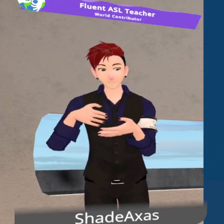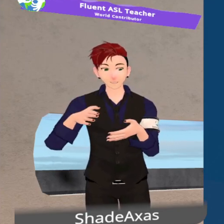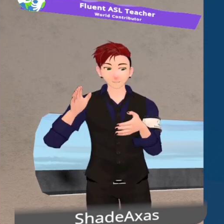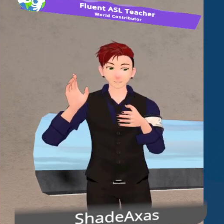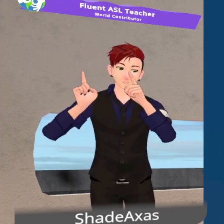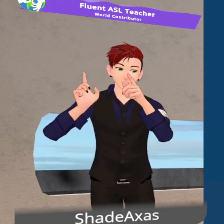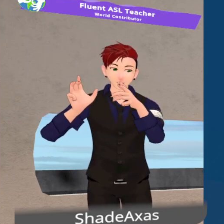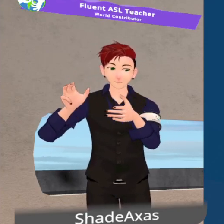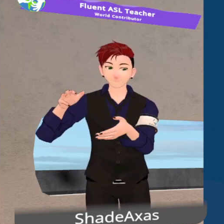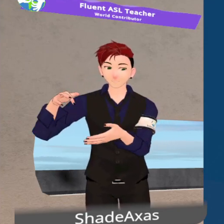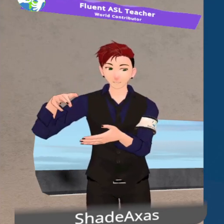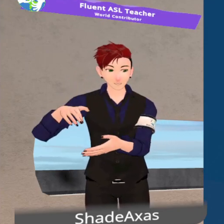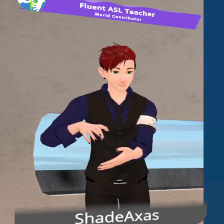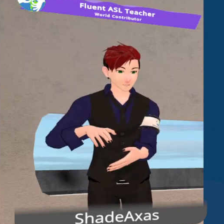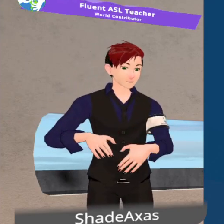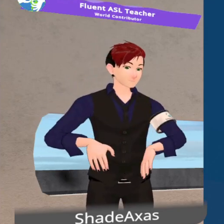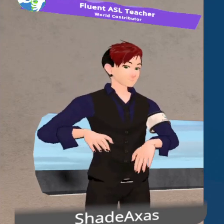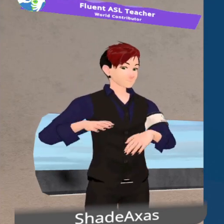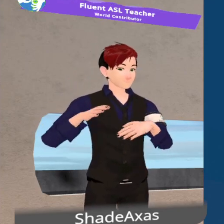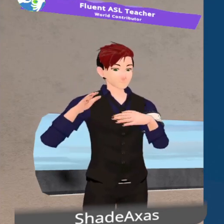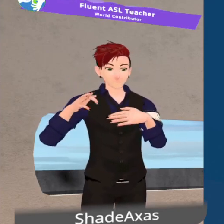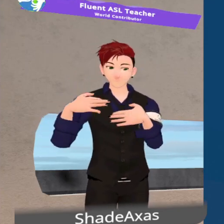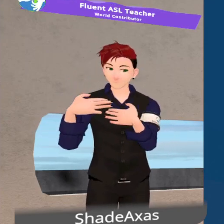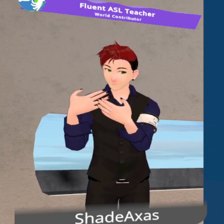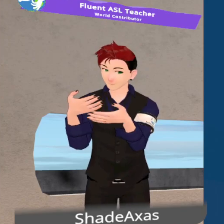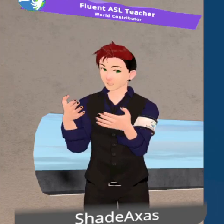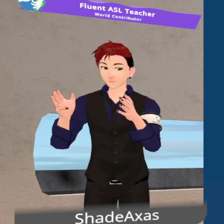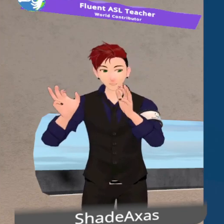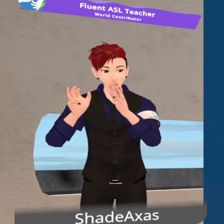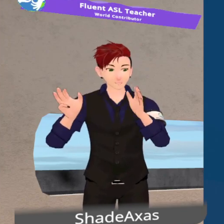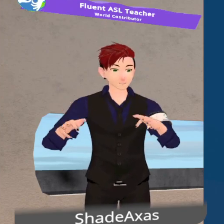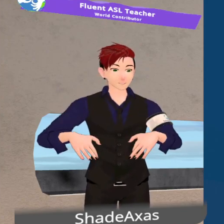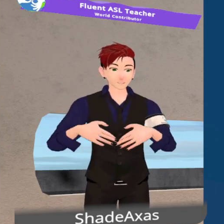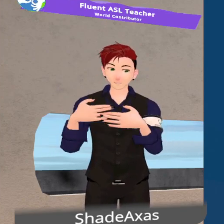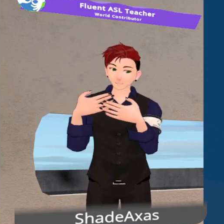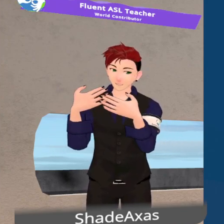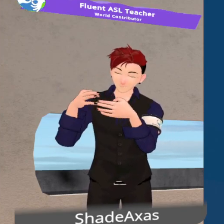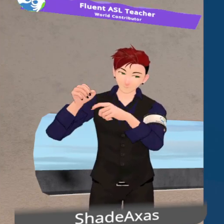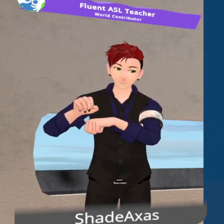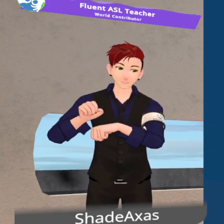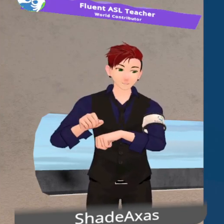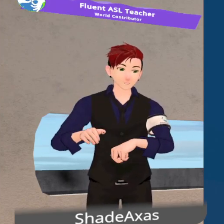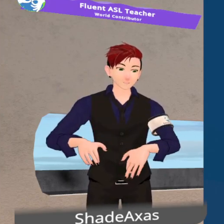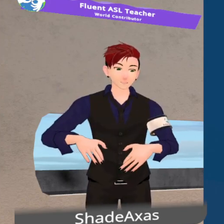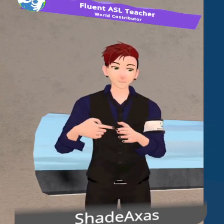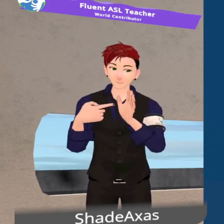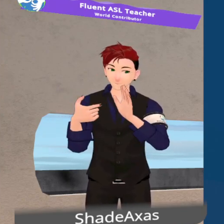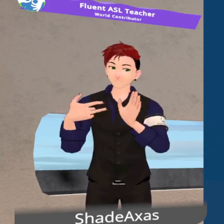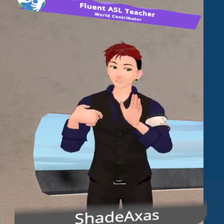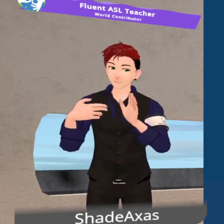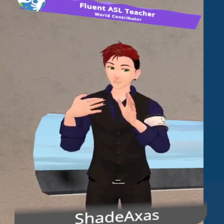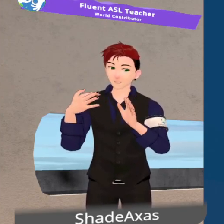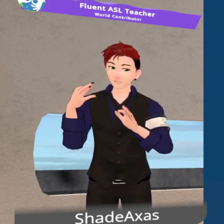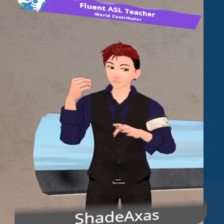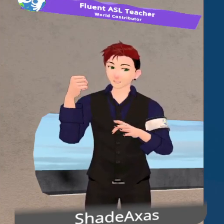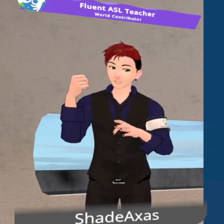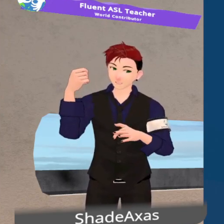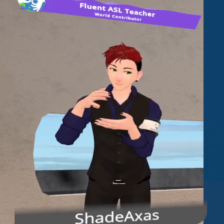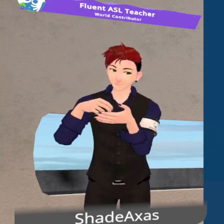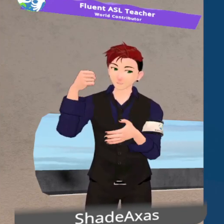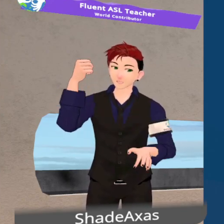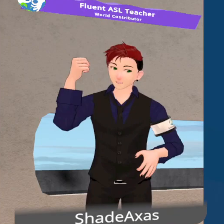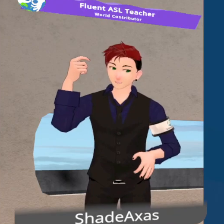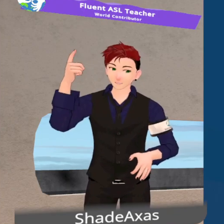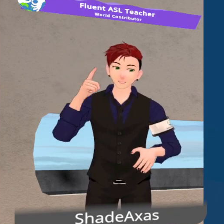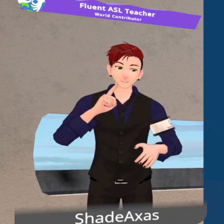hearing person who has gone, studied, got my certification, put in the work, shown that I